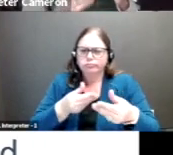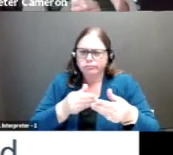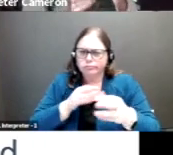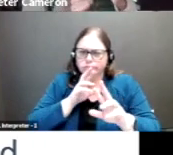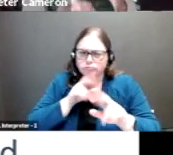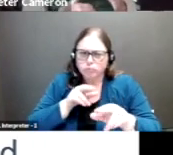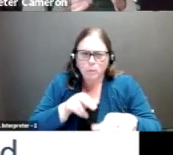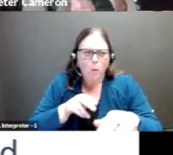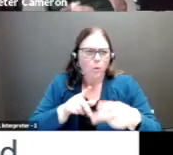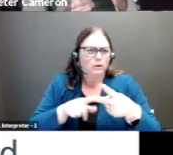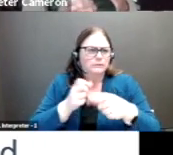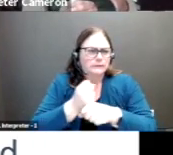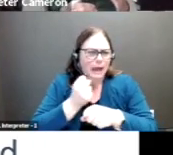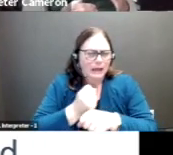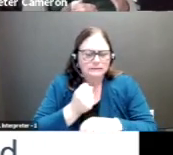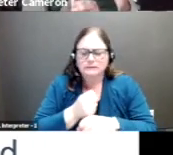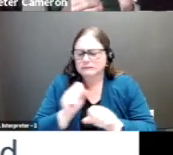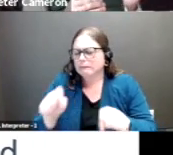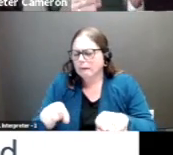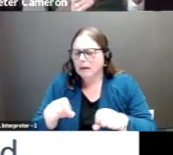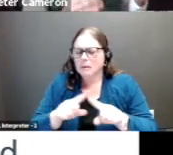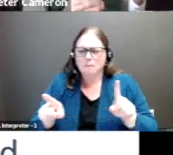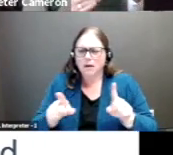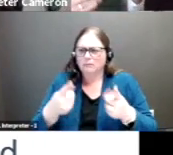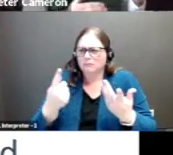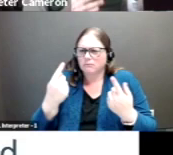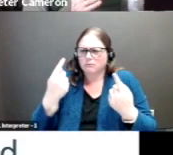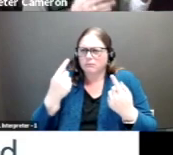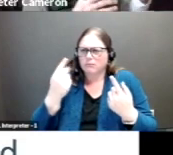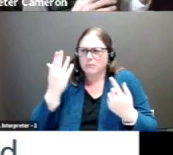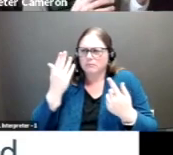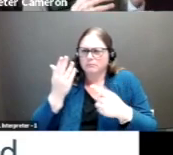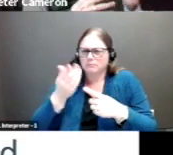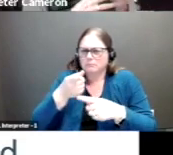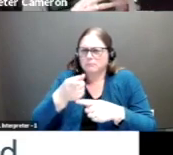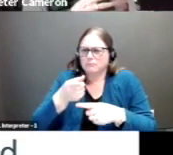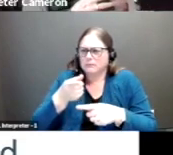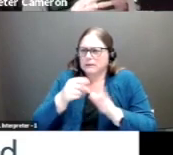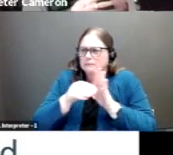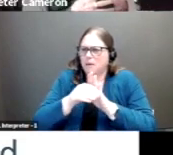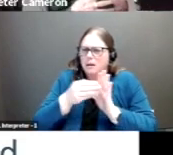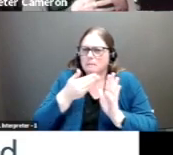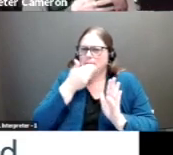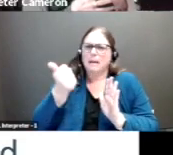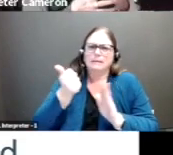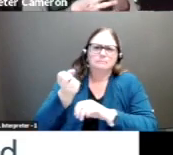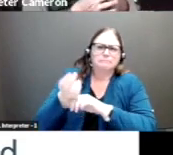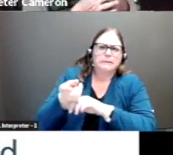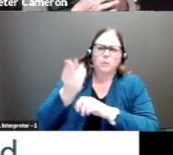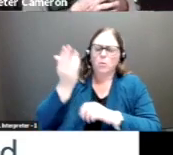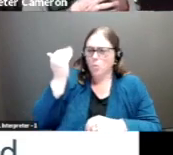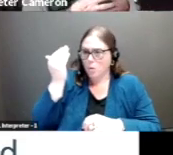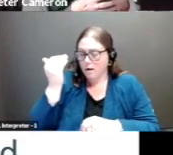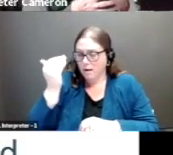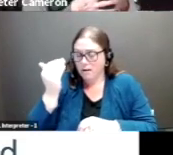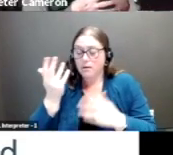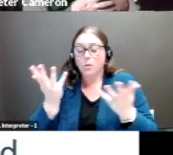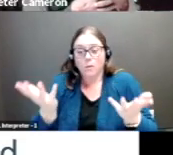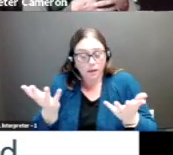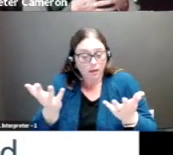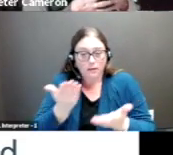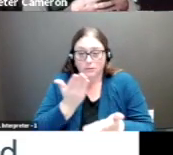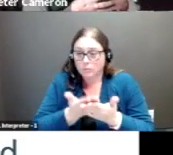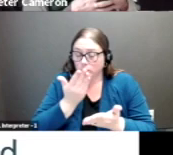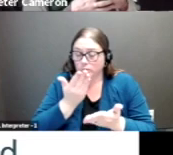why is the co-op model better? Well, actually, studies have shown that it increases